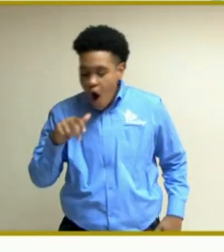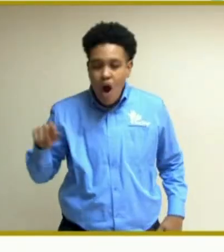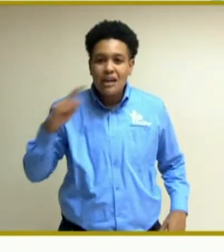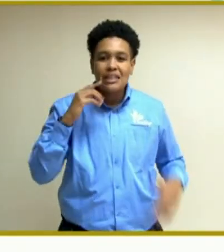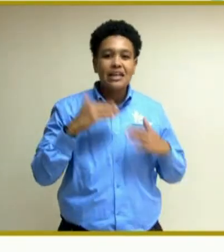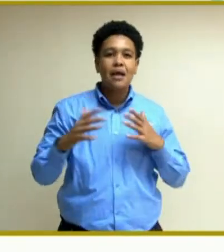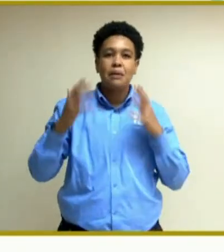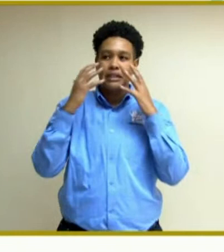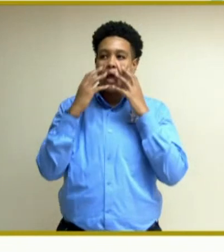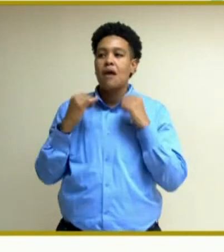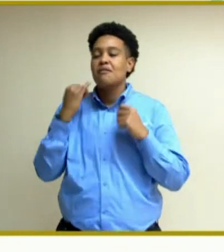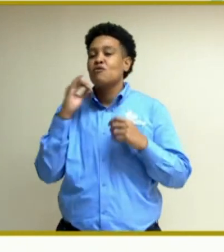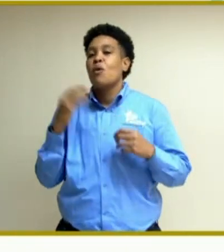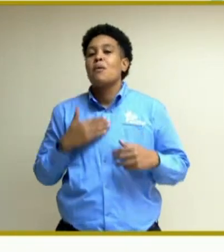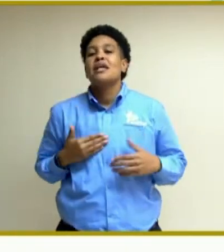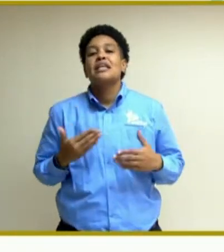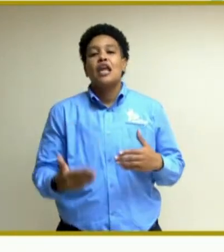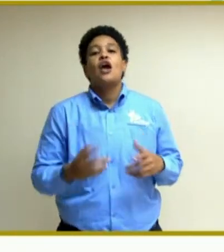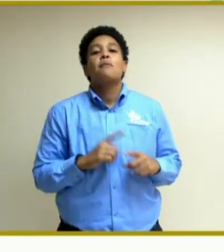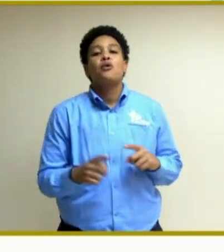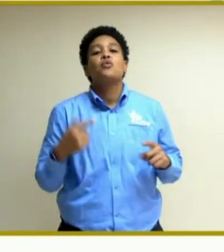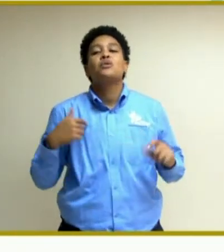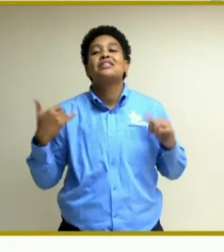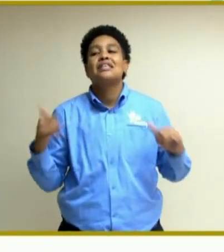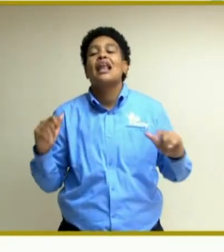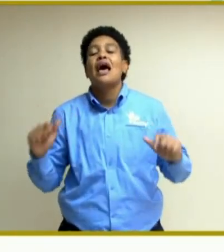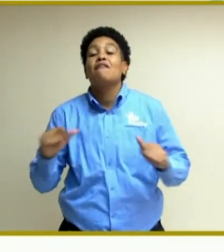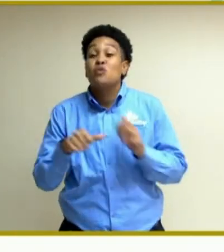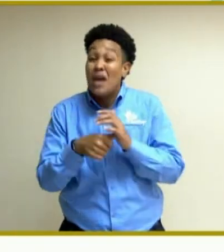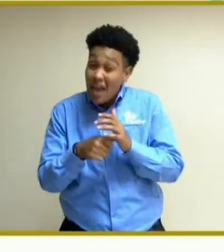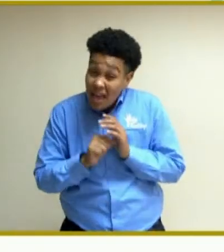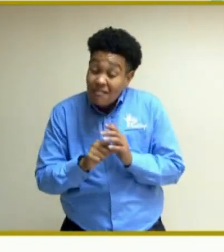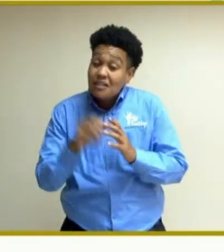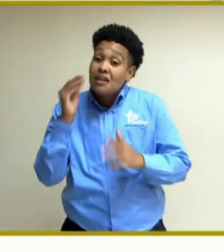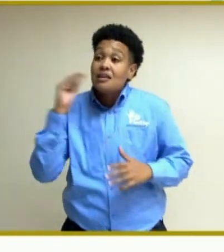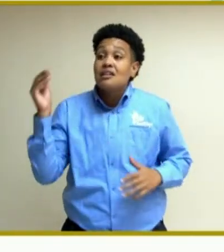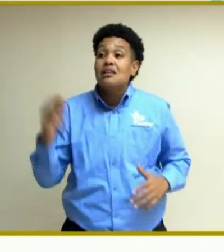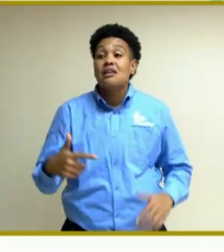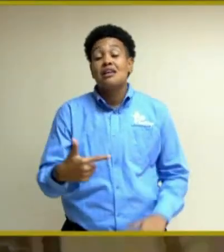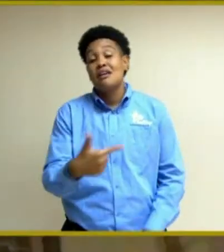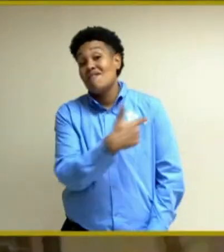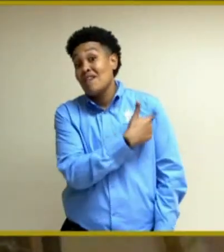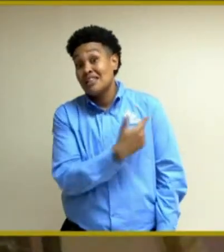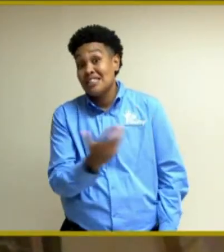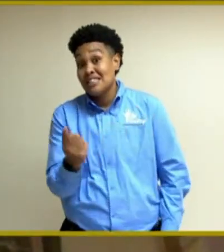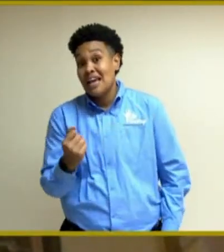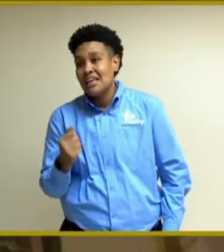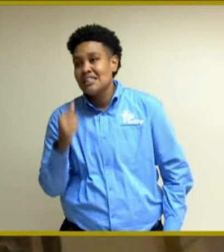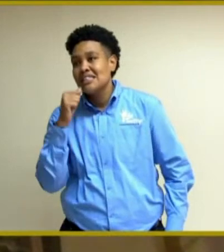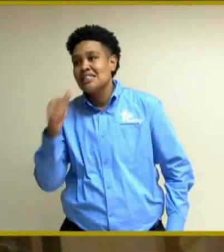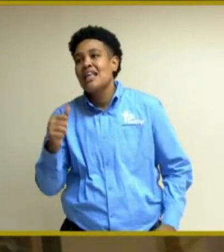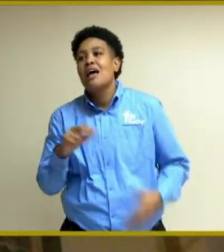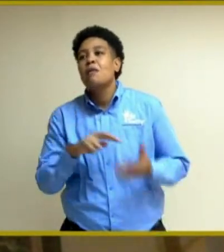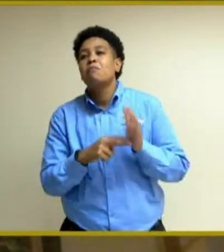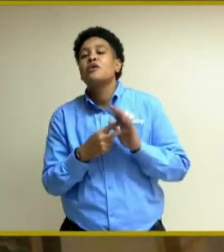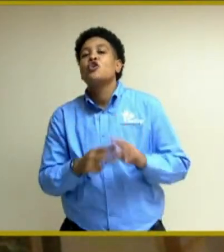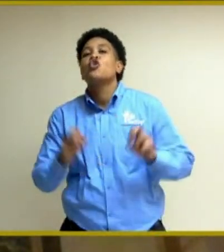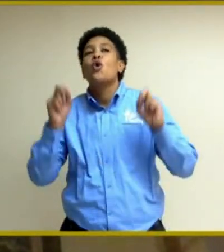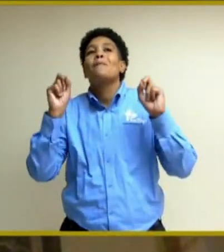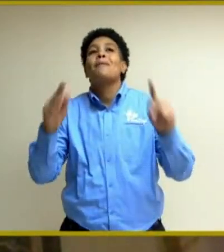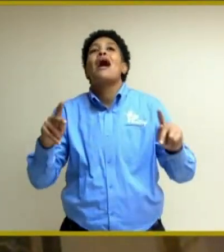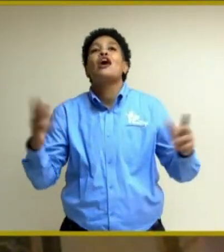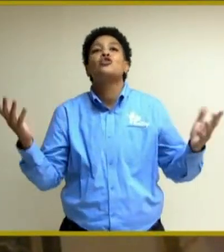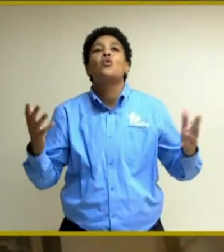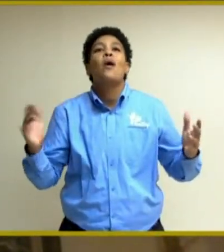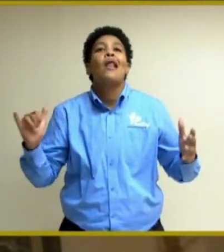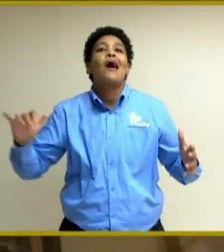off the mask if nobody's around you. But we still have to stress that getting the vaccine is not licensed to go back to